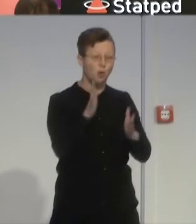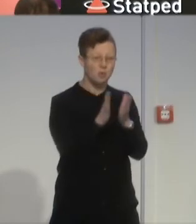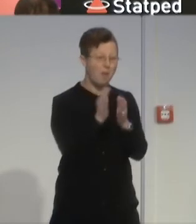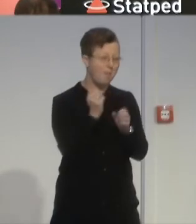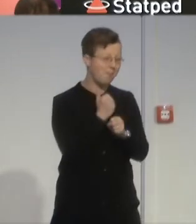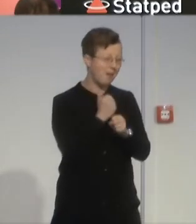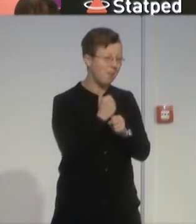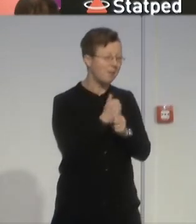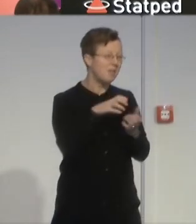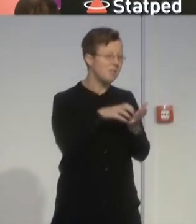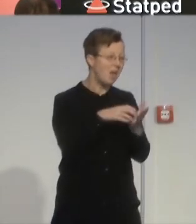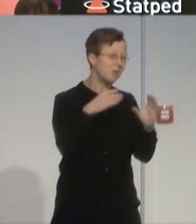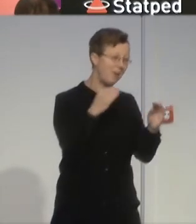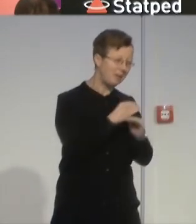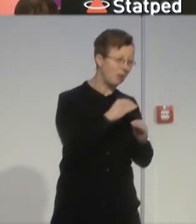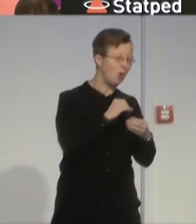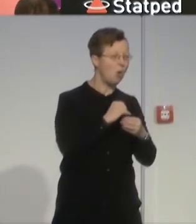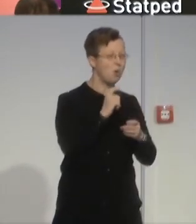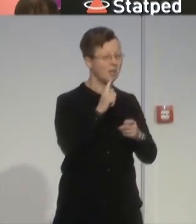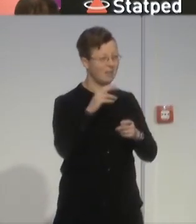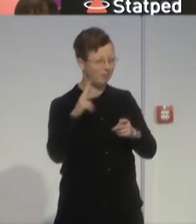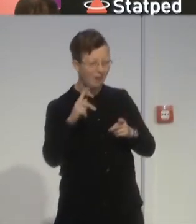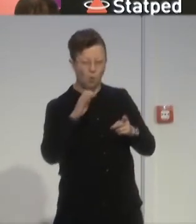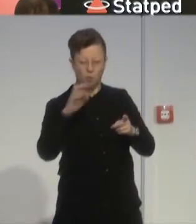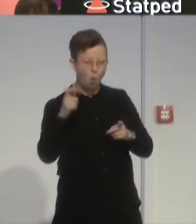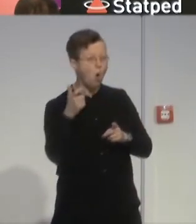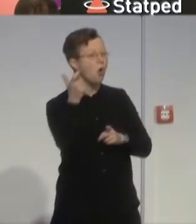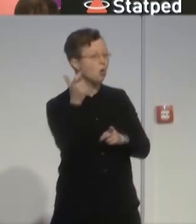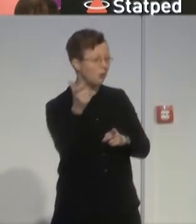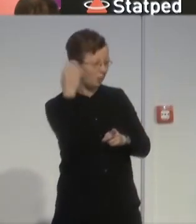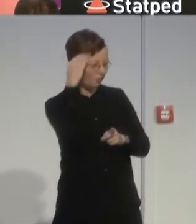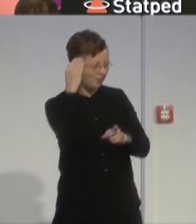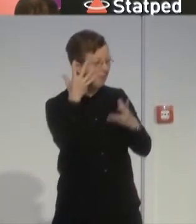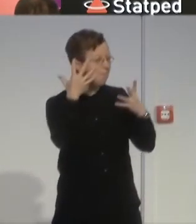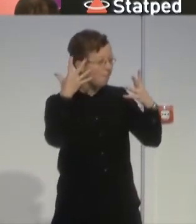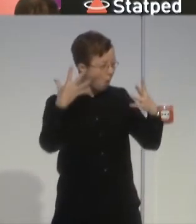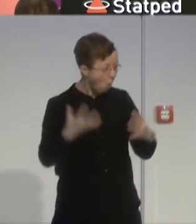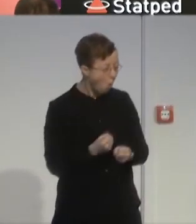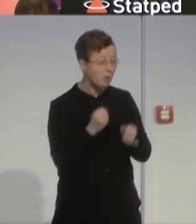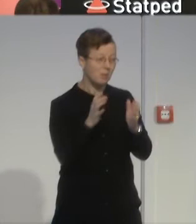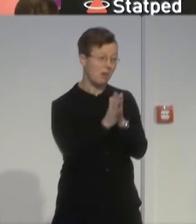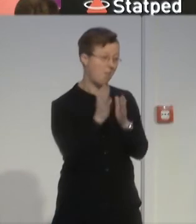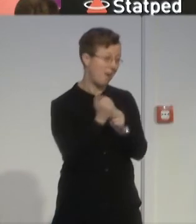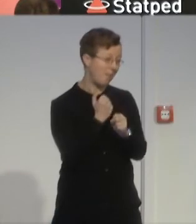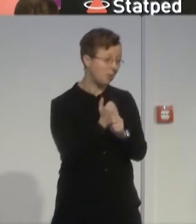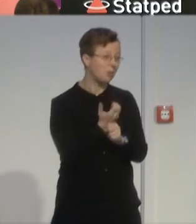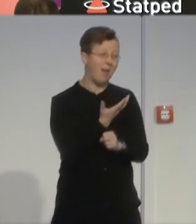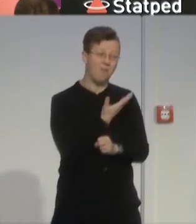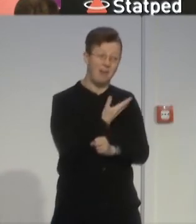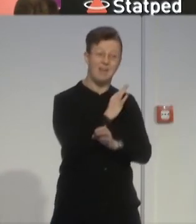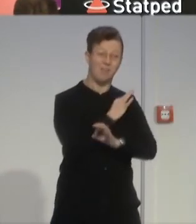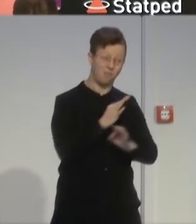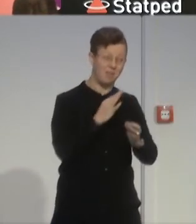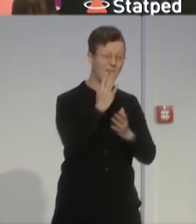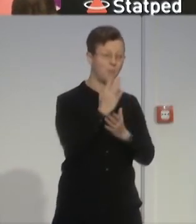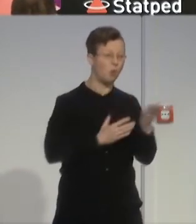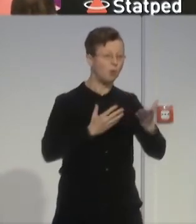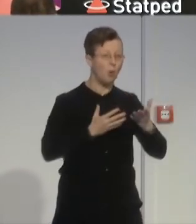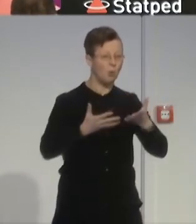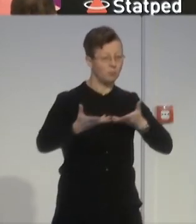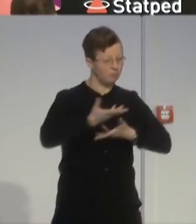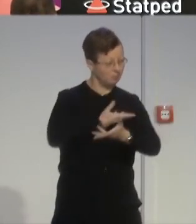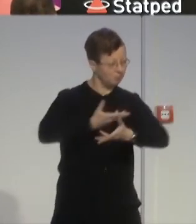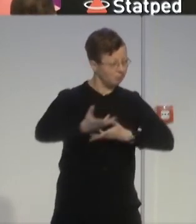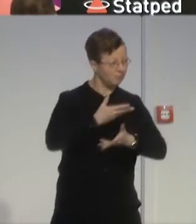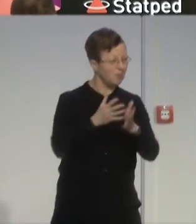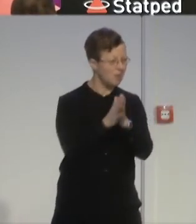Statped, NKDB, and Groningen University for many years, so it's a very nice way to collaborate